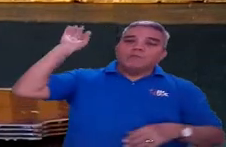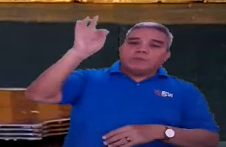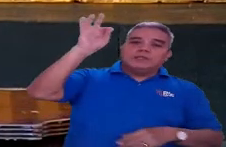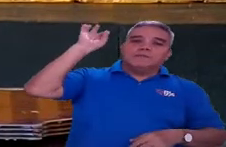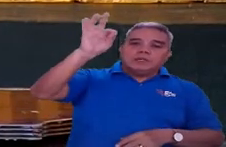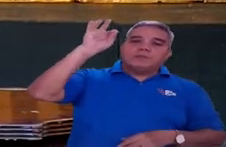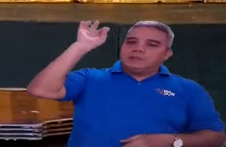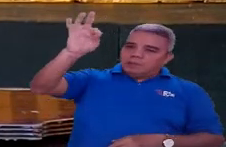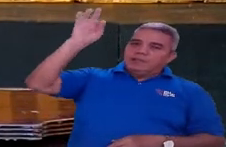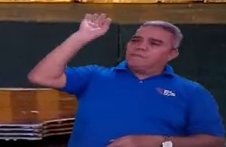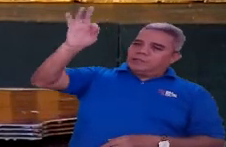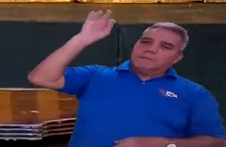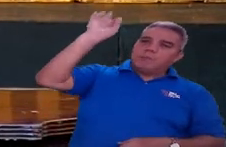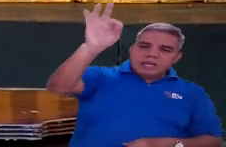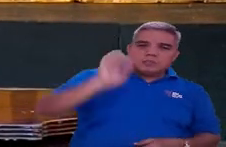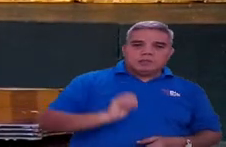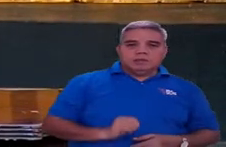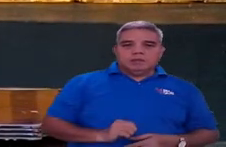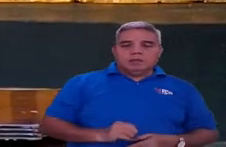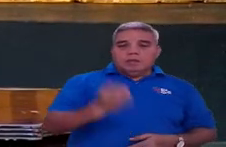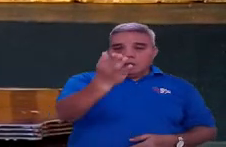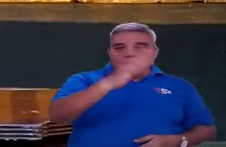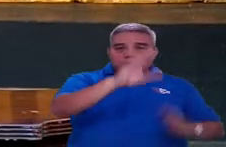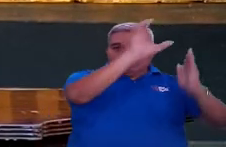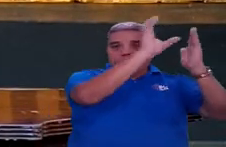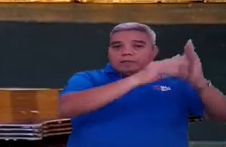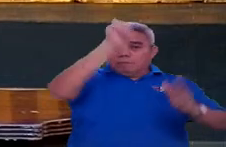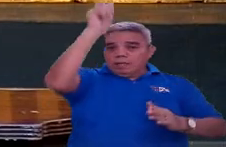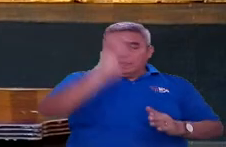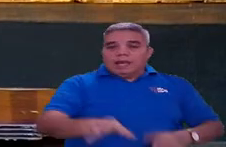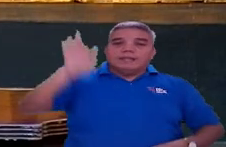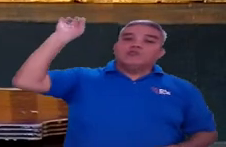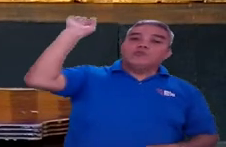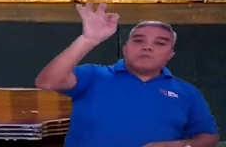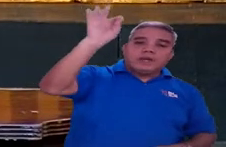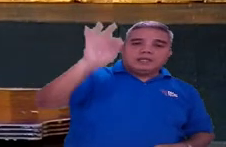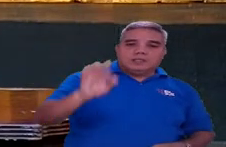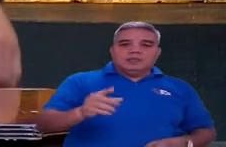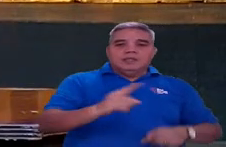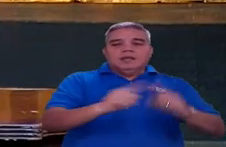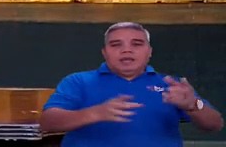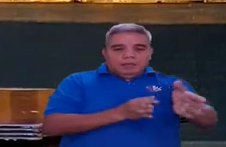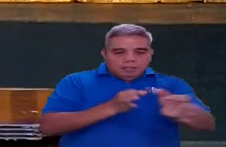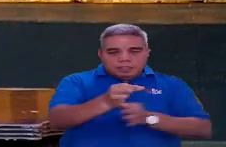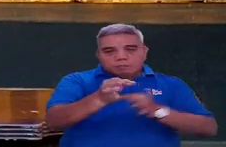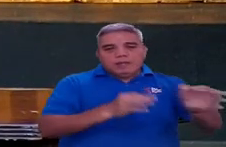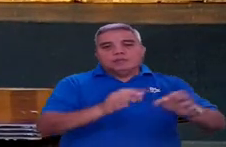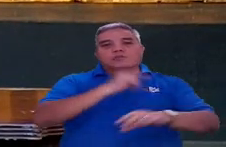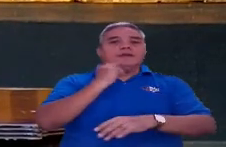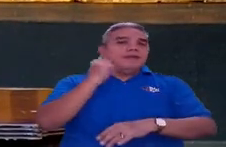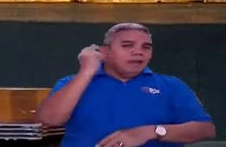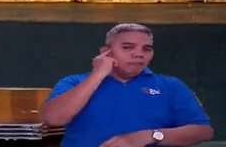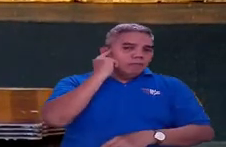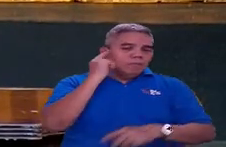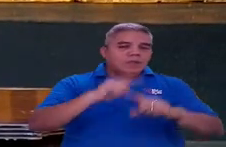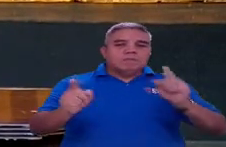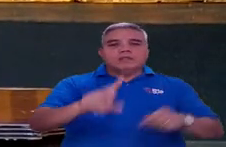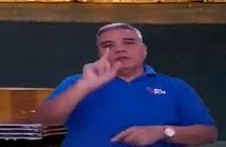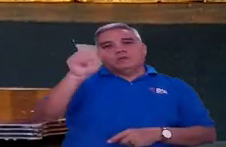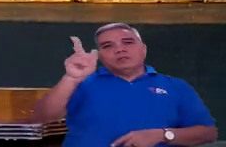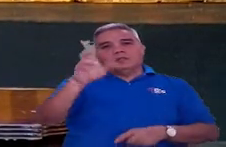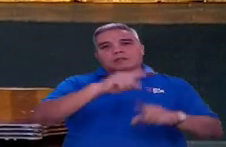preach and preach and preach and preach, as we are commanded by God to preach. In 1 Corinthians chapter 1, 18 to